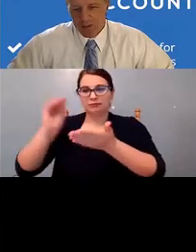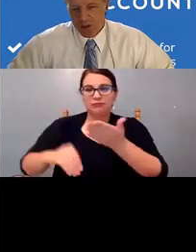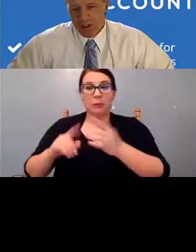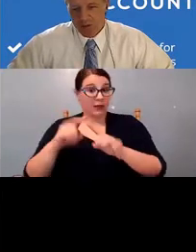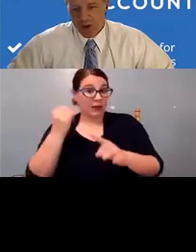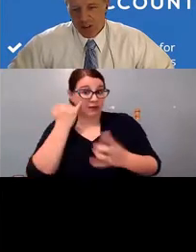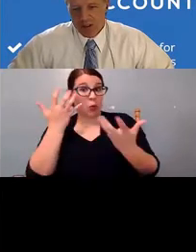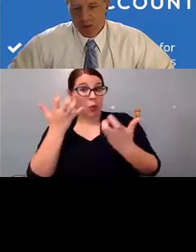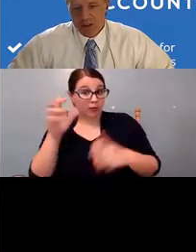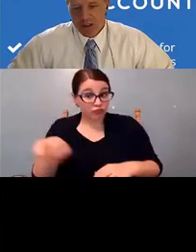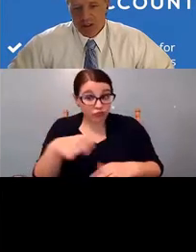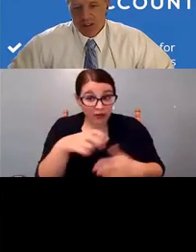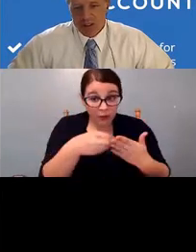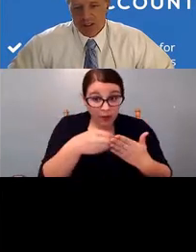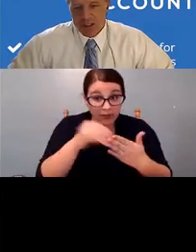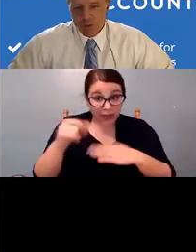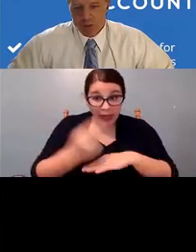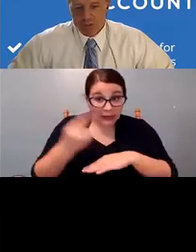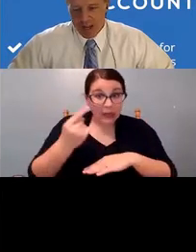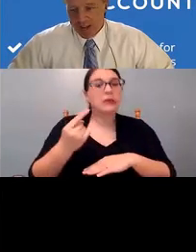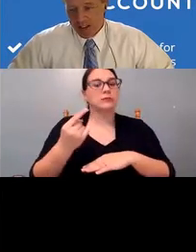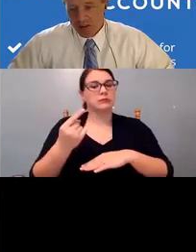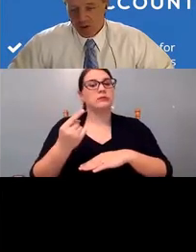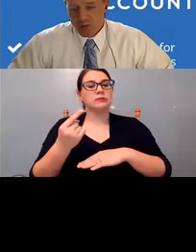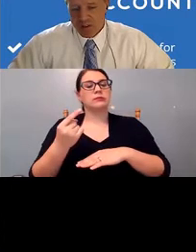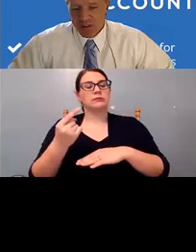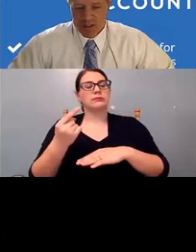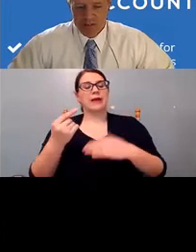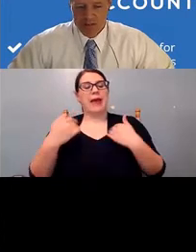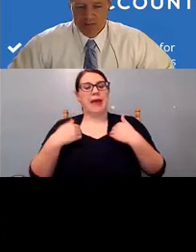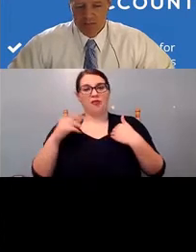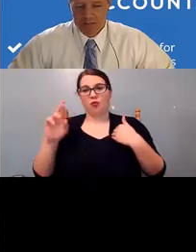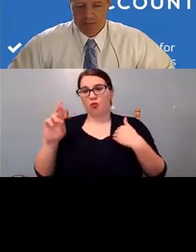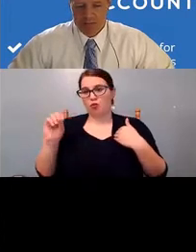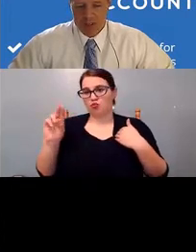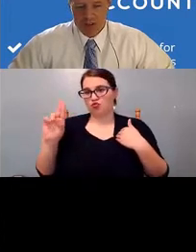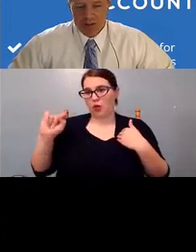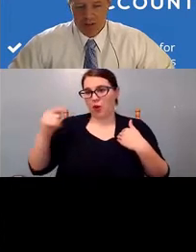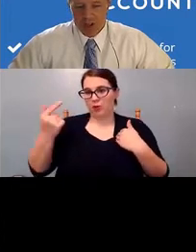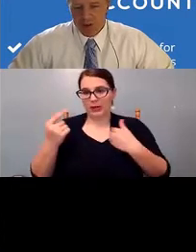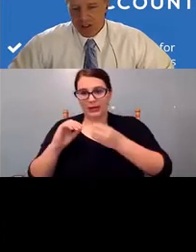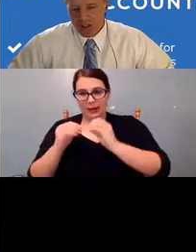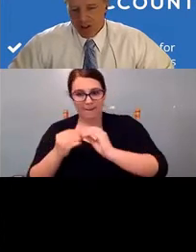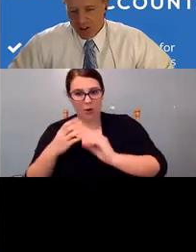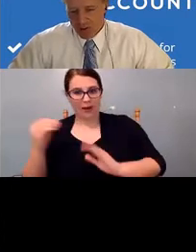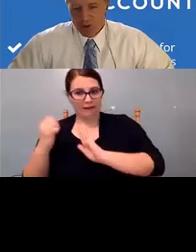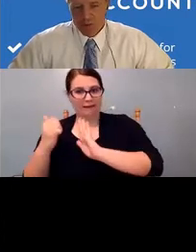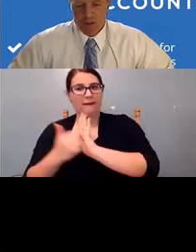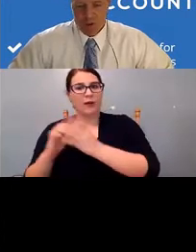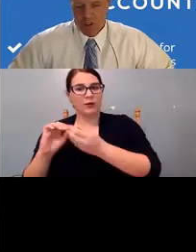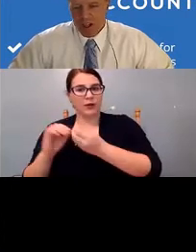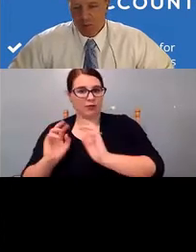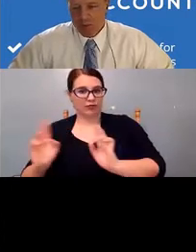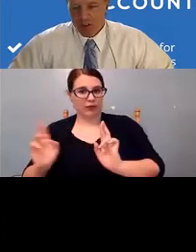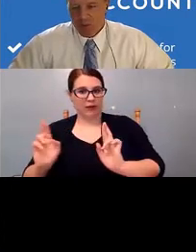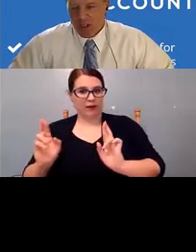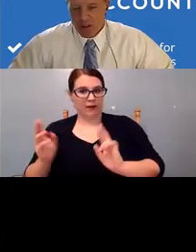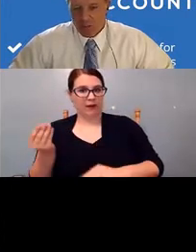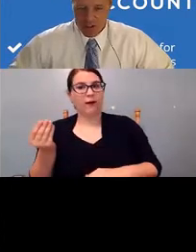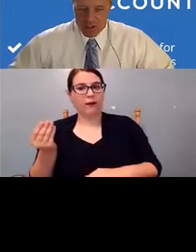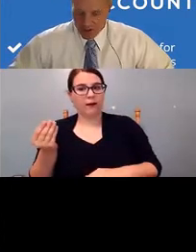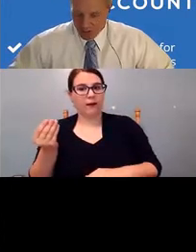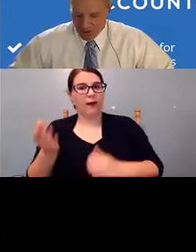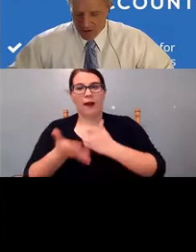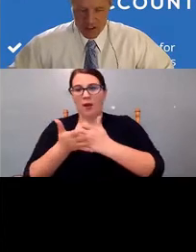account number and routing number handy would be not only advisable, but it will help expedite